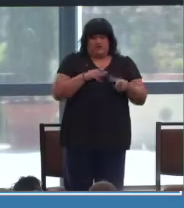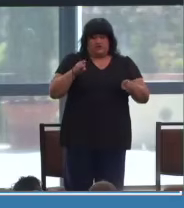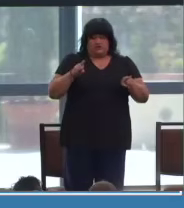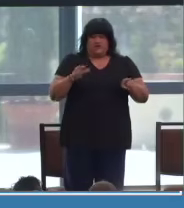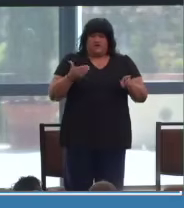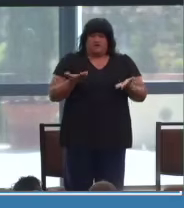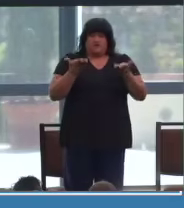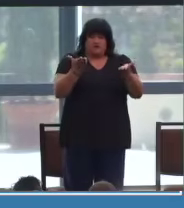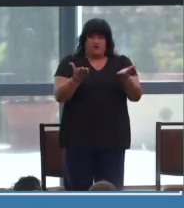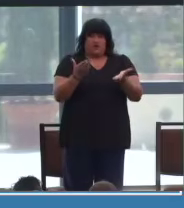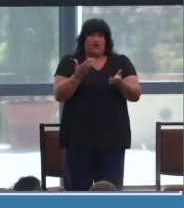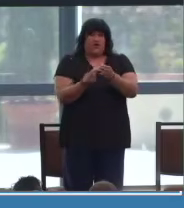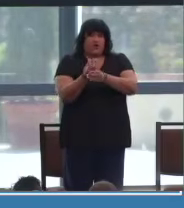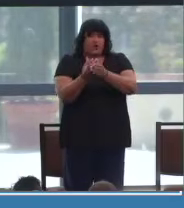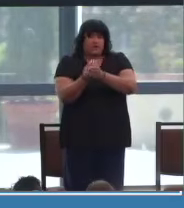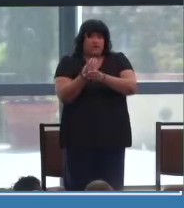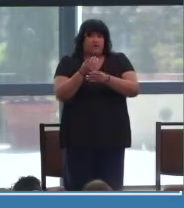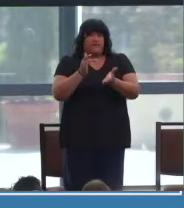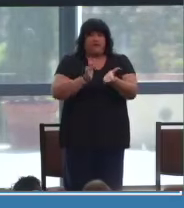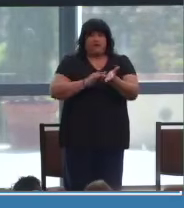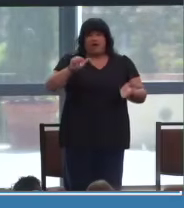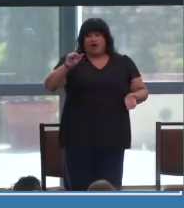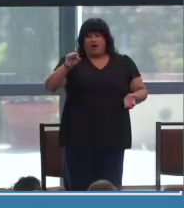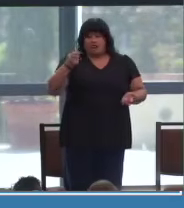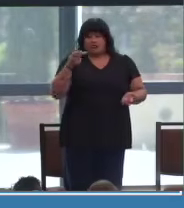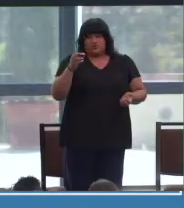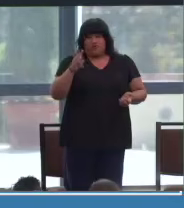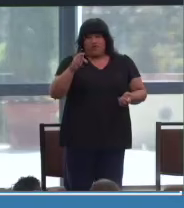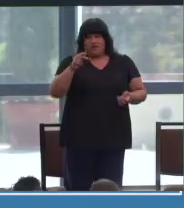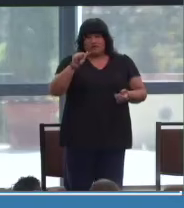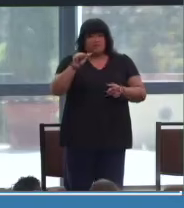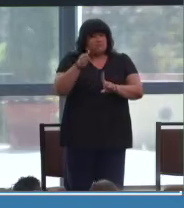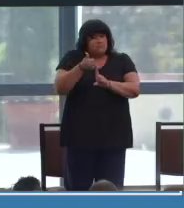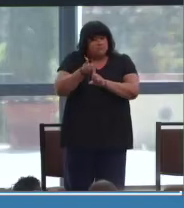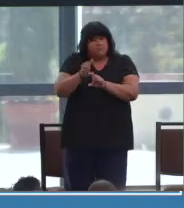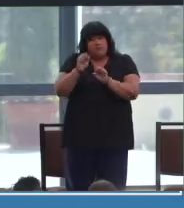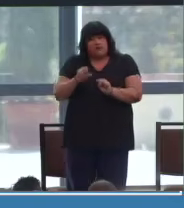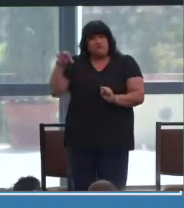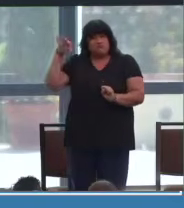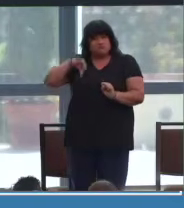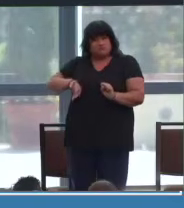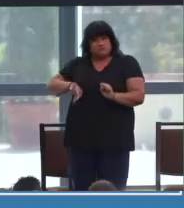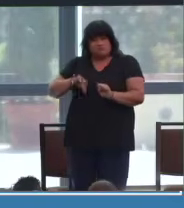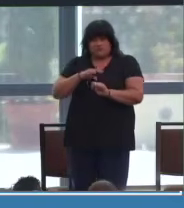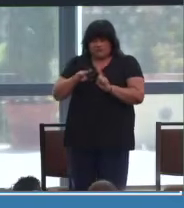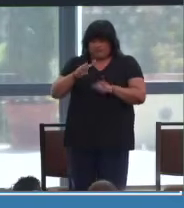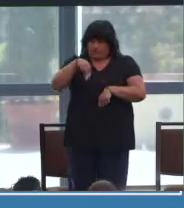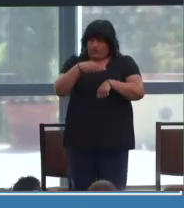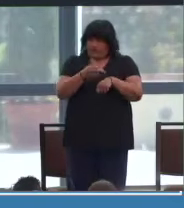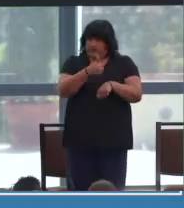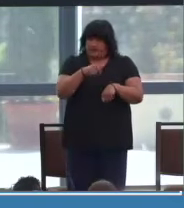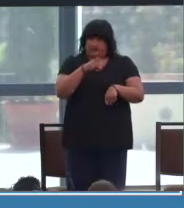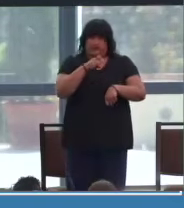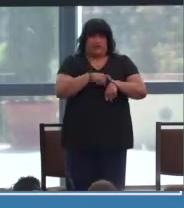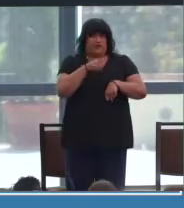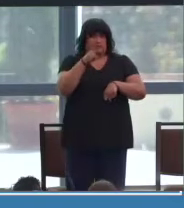medicine, ashwagandha, could be helpful for the vasomotor symptoms. Of course, anytime you're thinking about an herbal